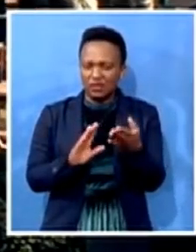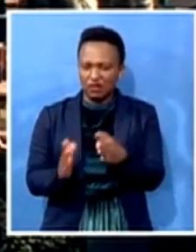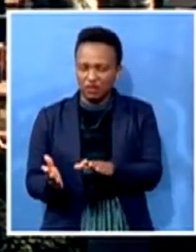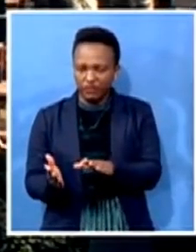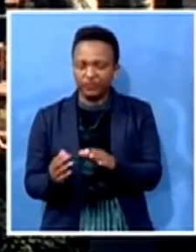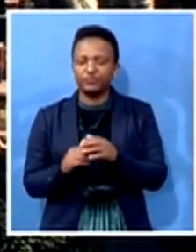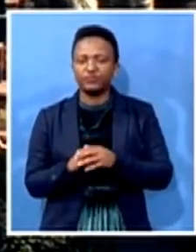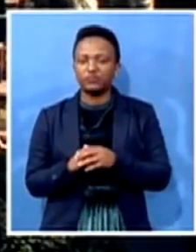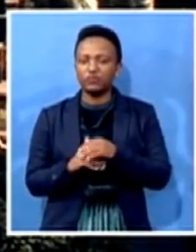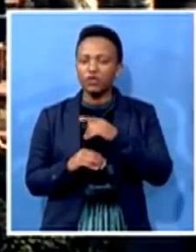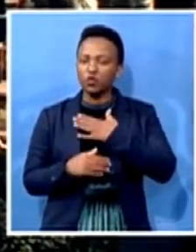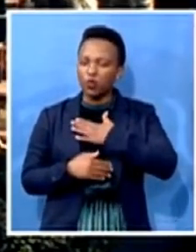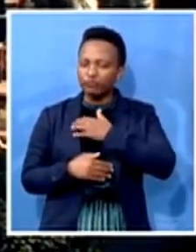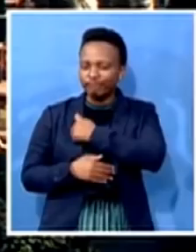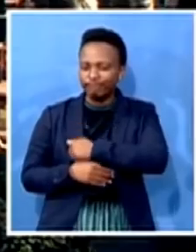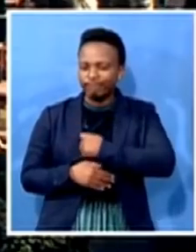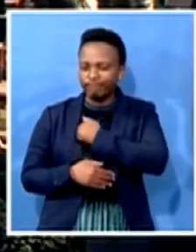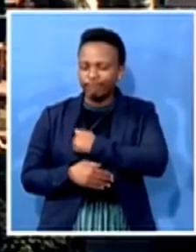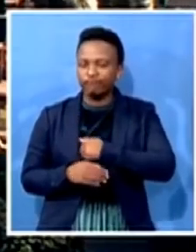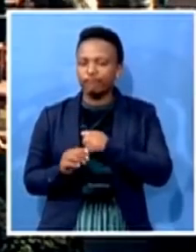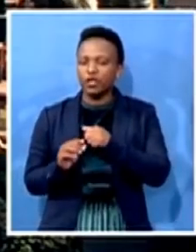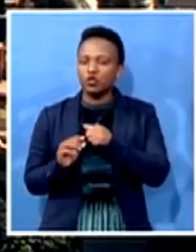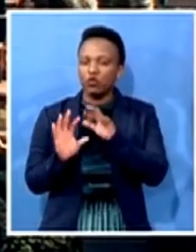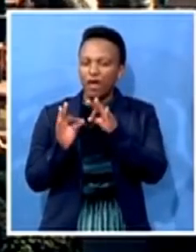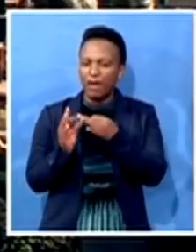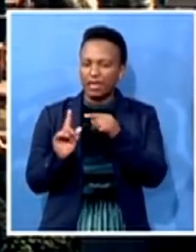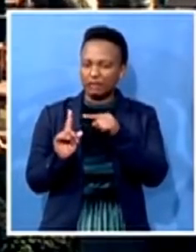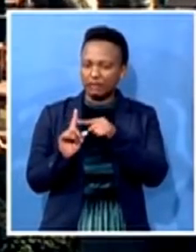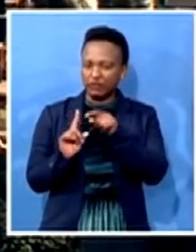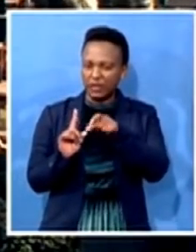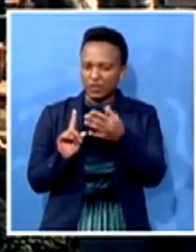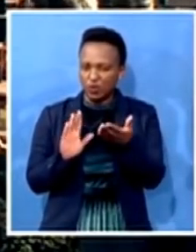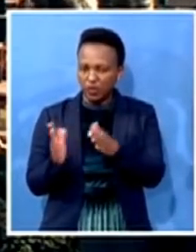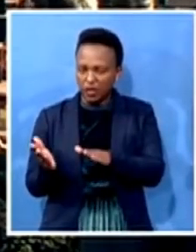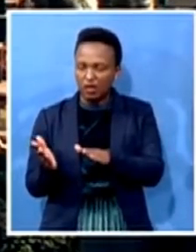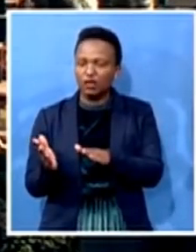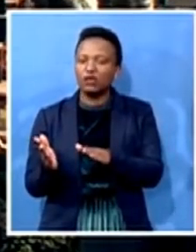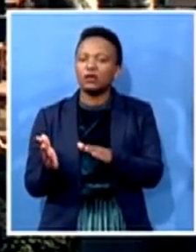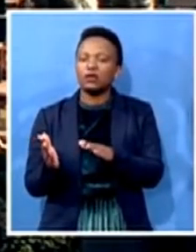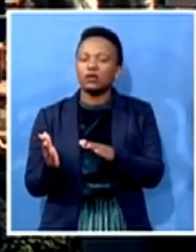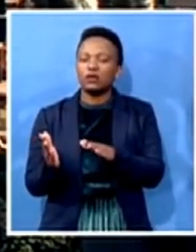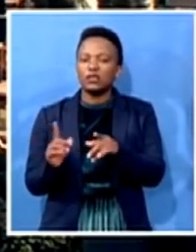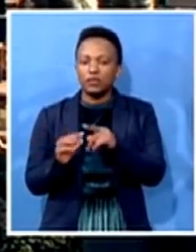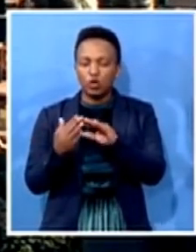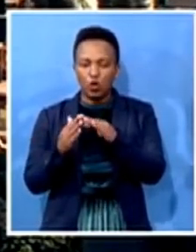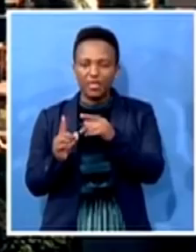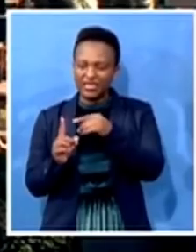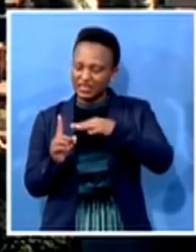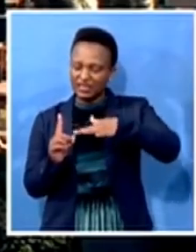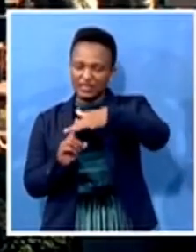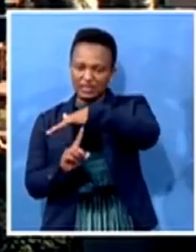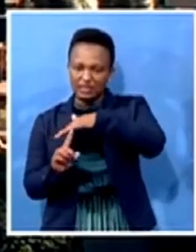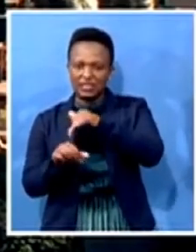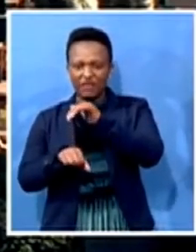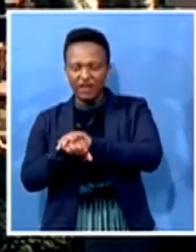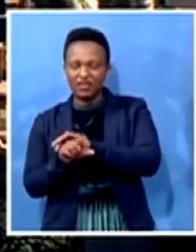the family. And also to the community and friends that actually knew him. The